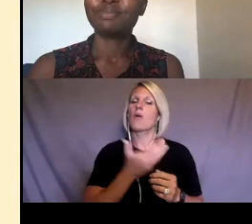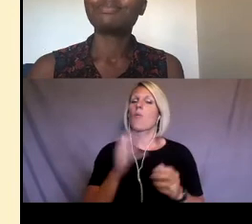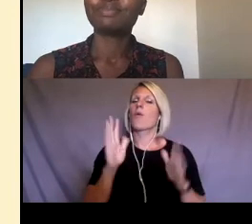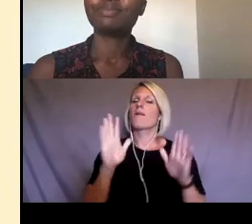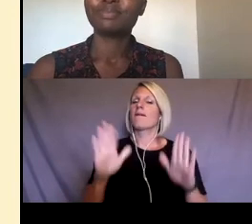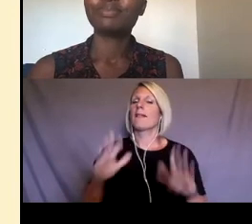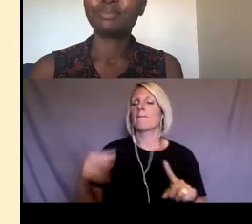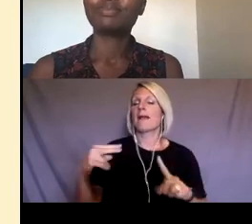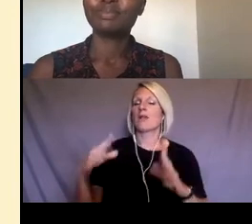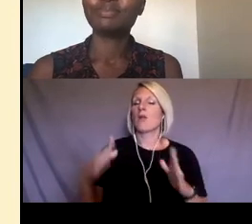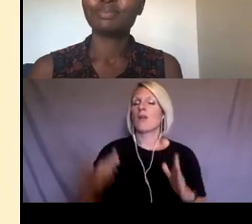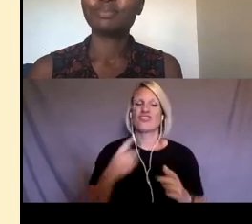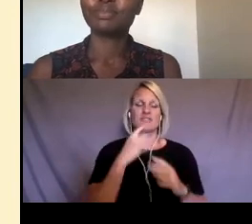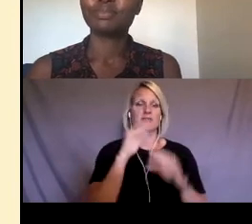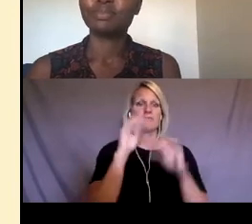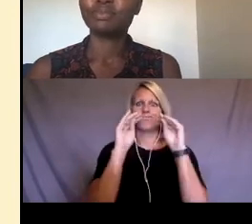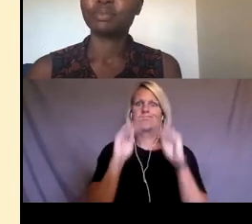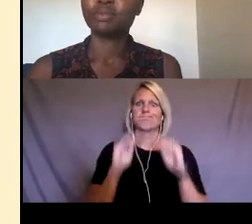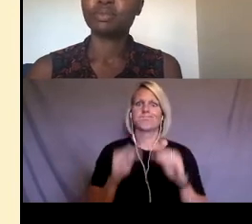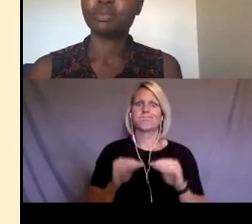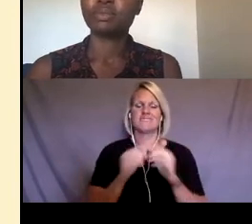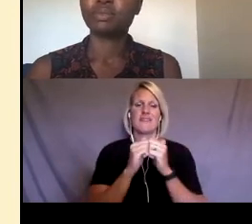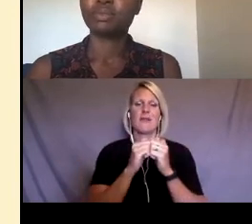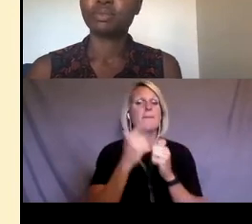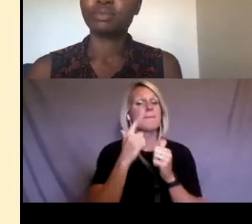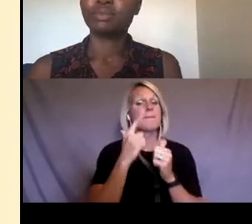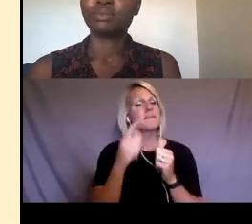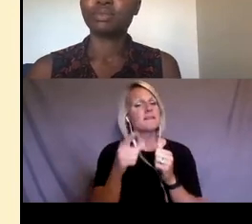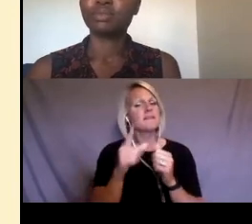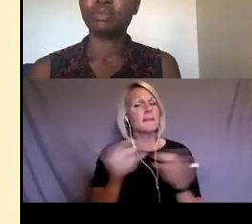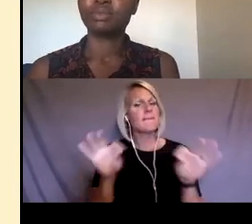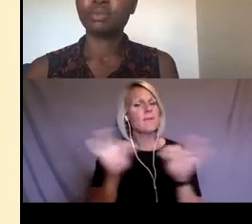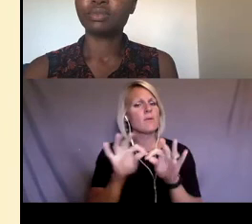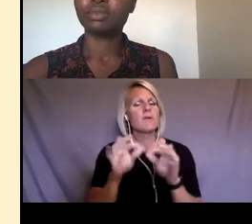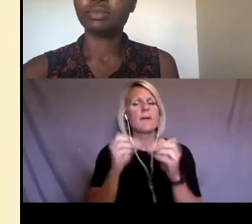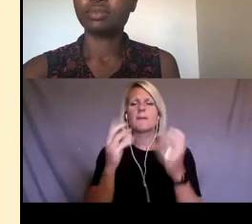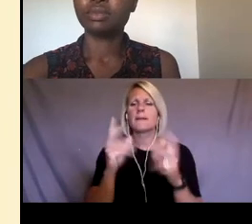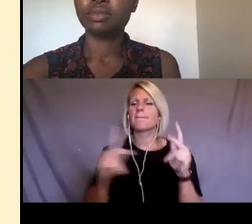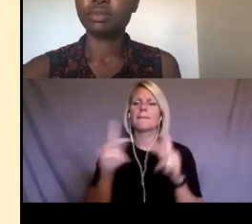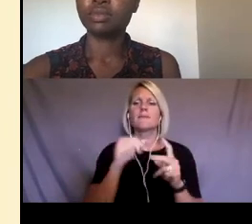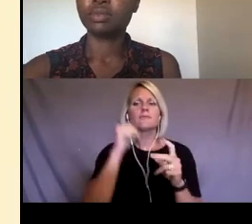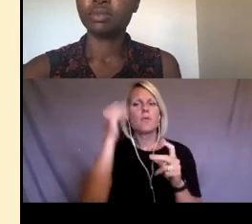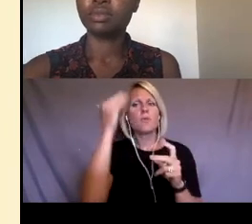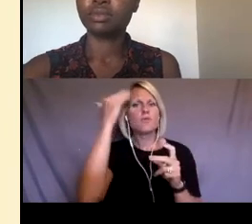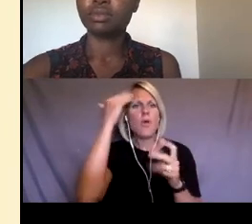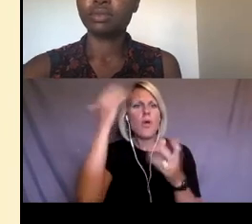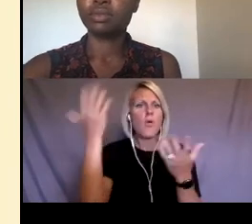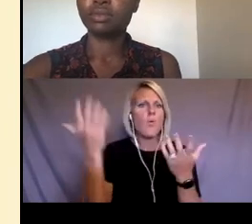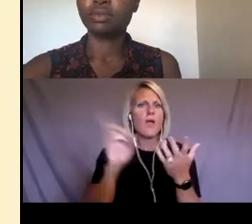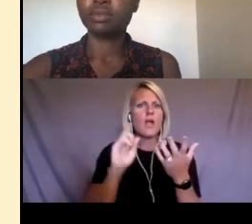it's important because a lot of people don't really know where to report. So Jessica, did you want to kind of elaborate a little